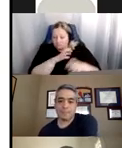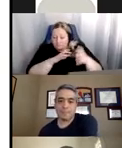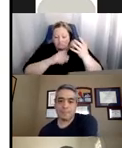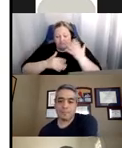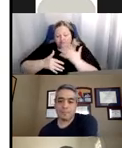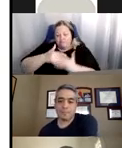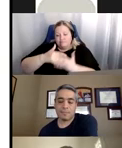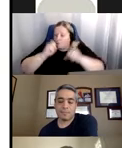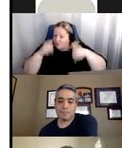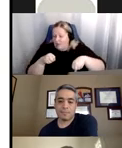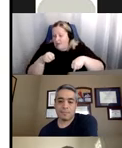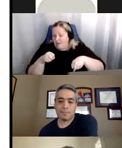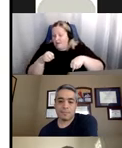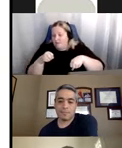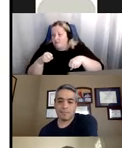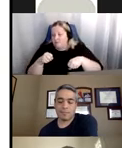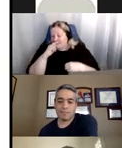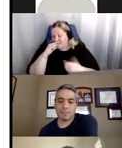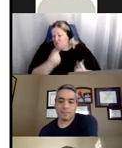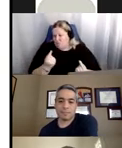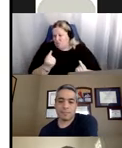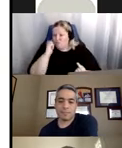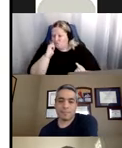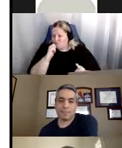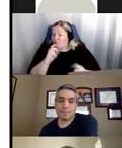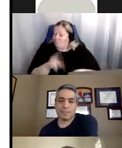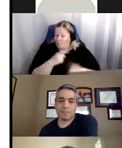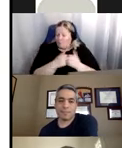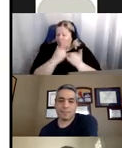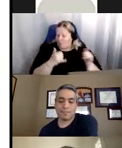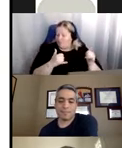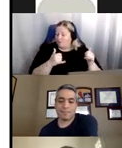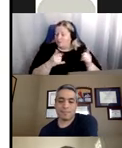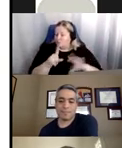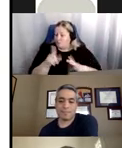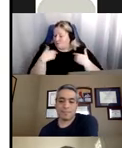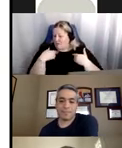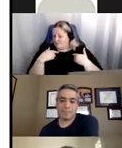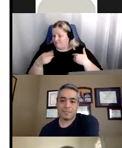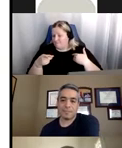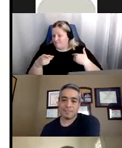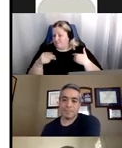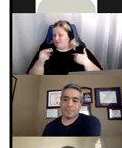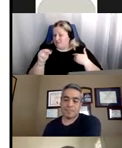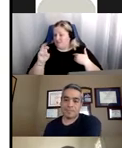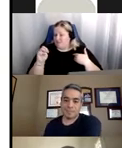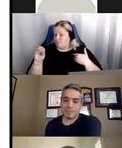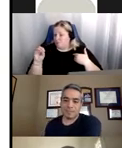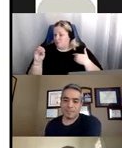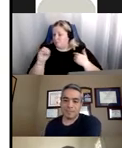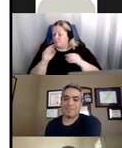much things that kids do, and kids usually play. And so here we have a Nemo bubble